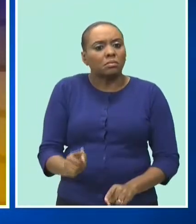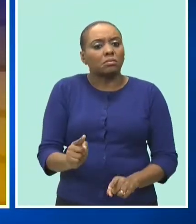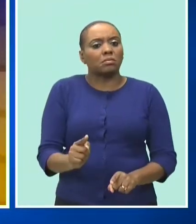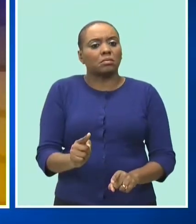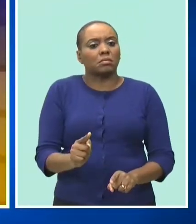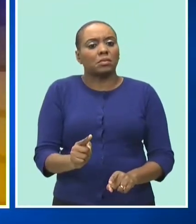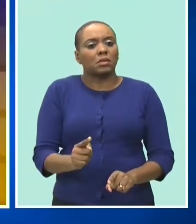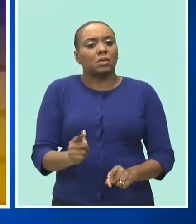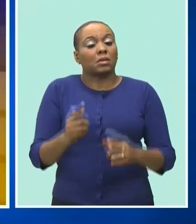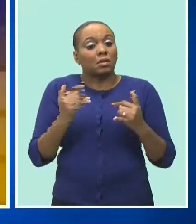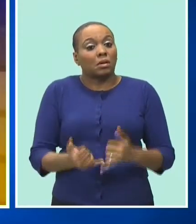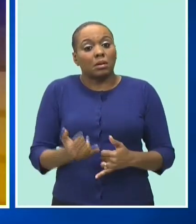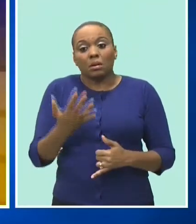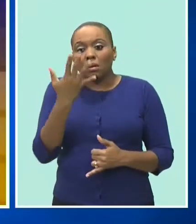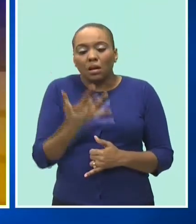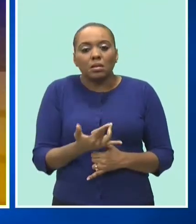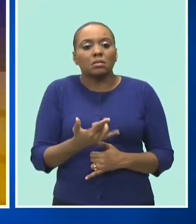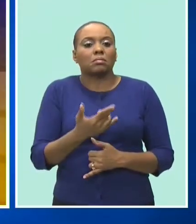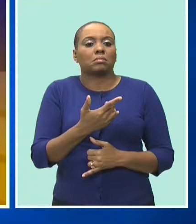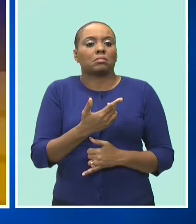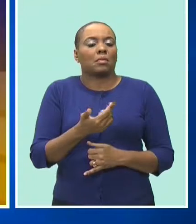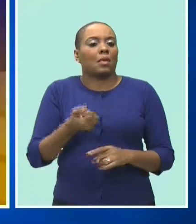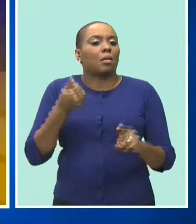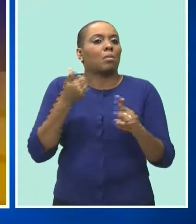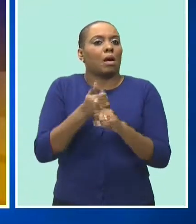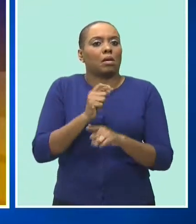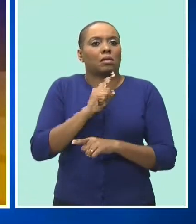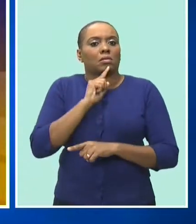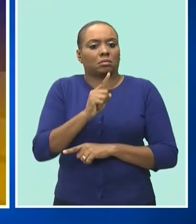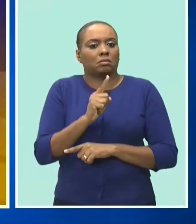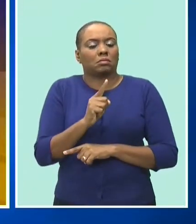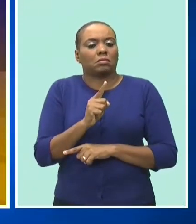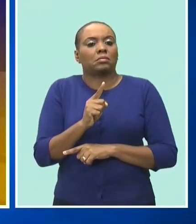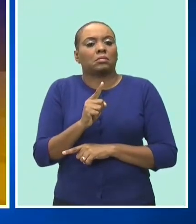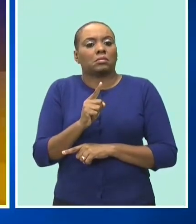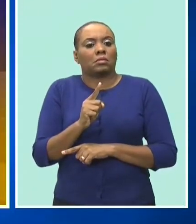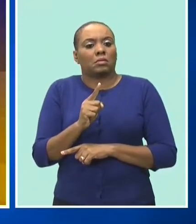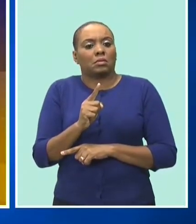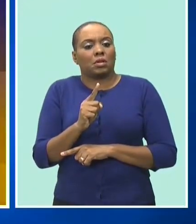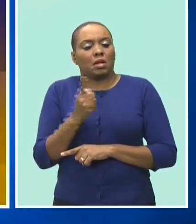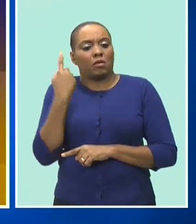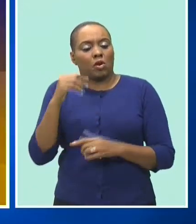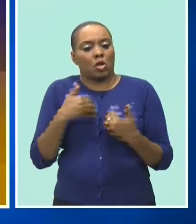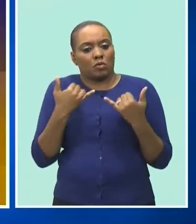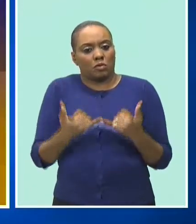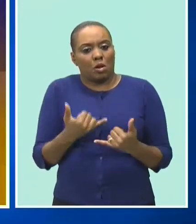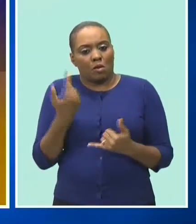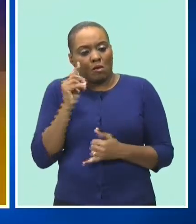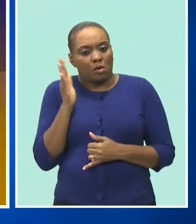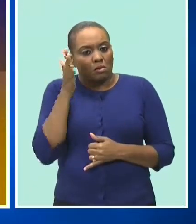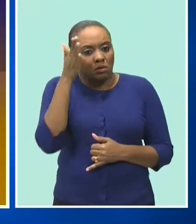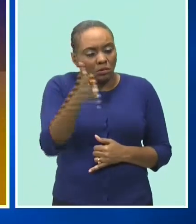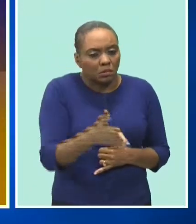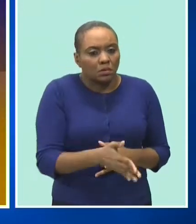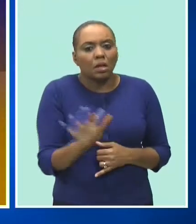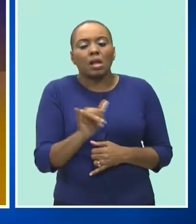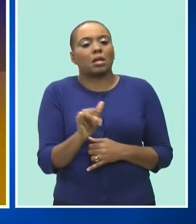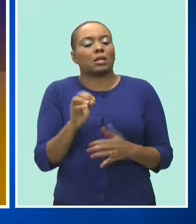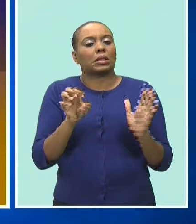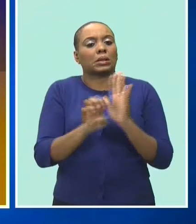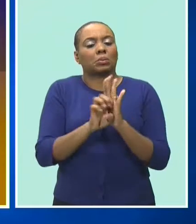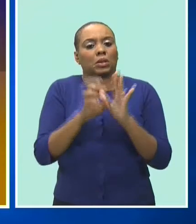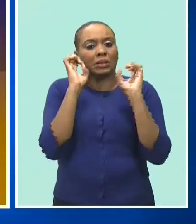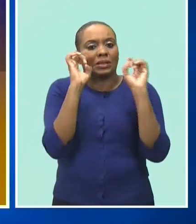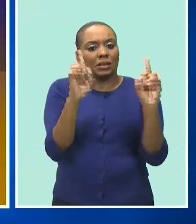on the basis of what the impact will be of it in 20, 30, 40, 50 years. If you talk about something like education reform, the